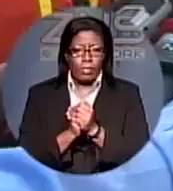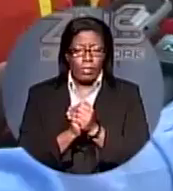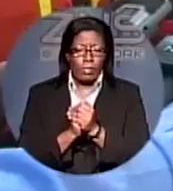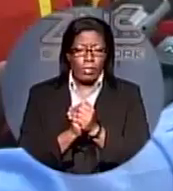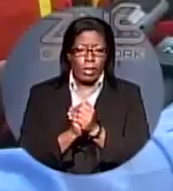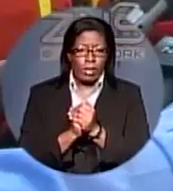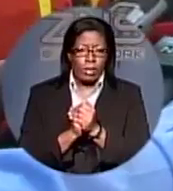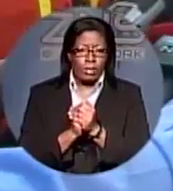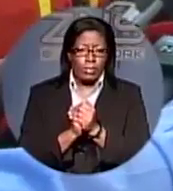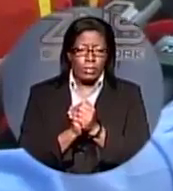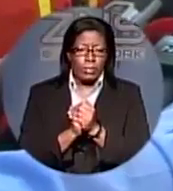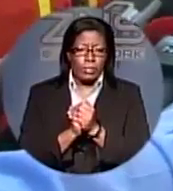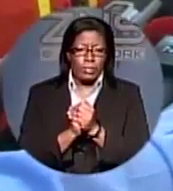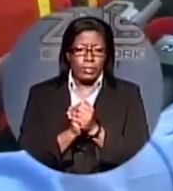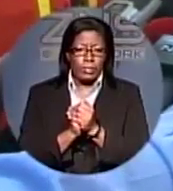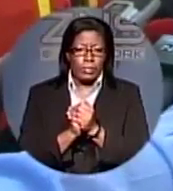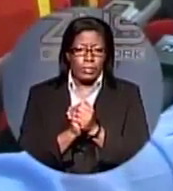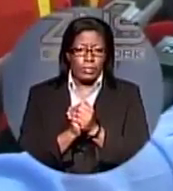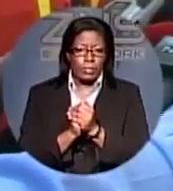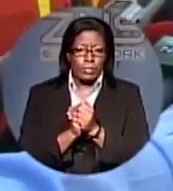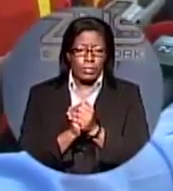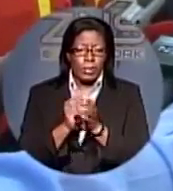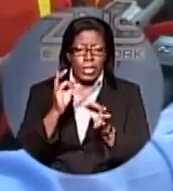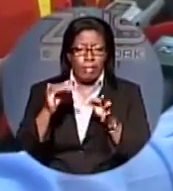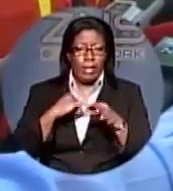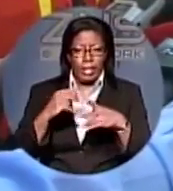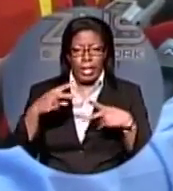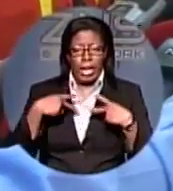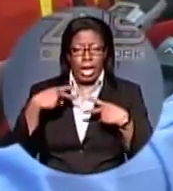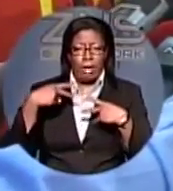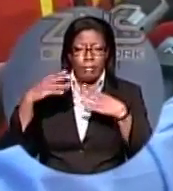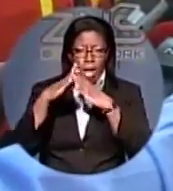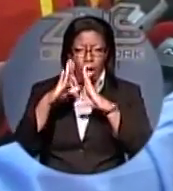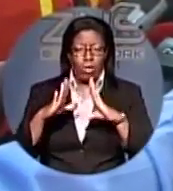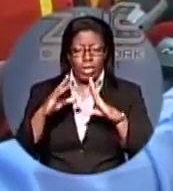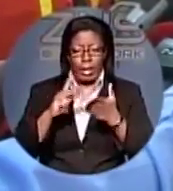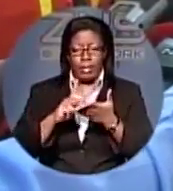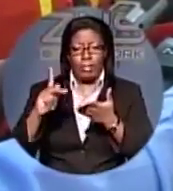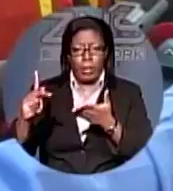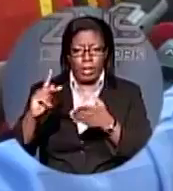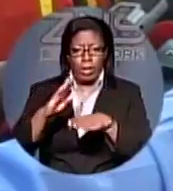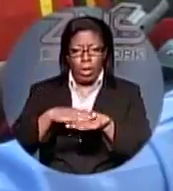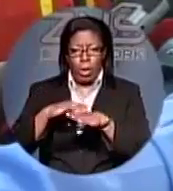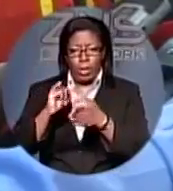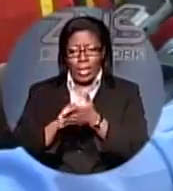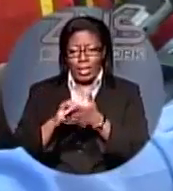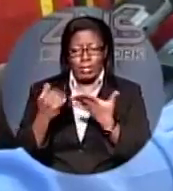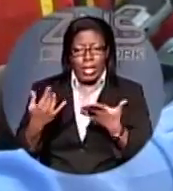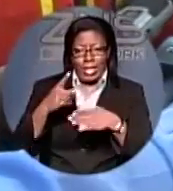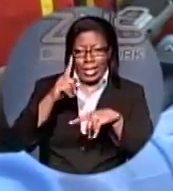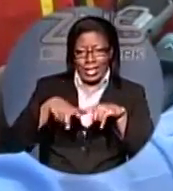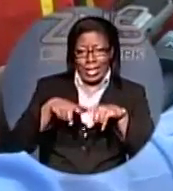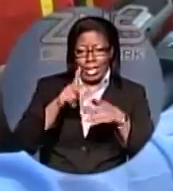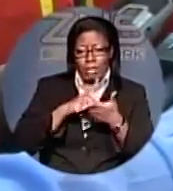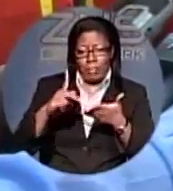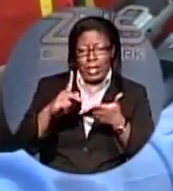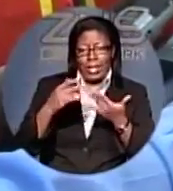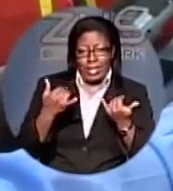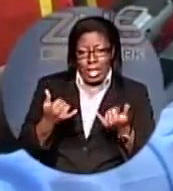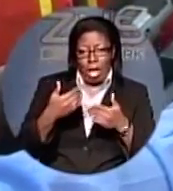catchy. But if I have a house and I've been paying my mortgage, and I can't pay now because I lost my